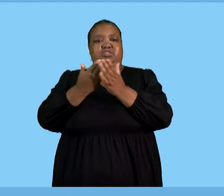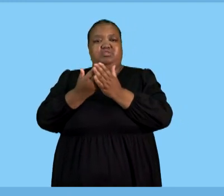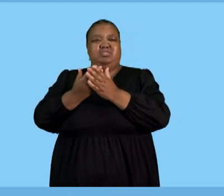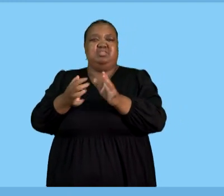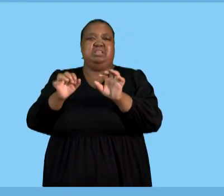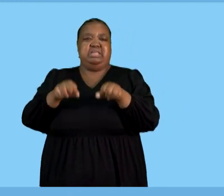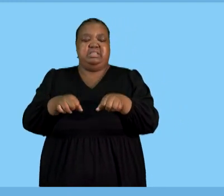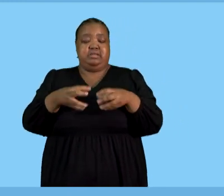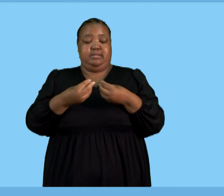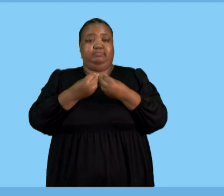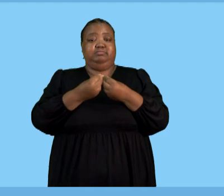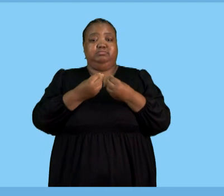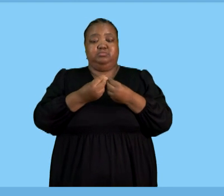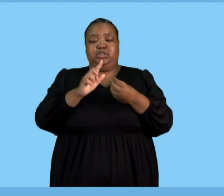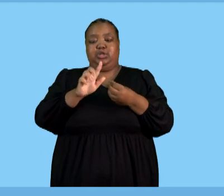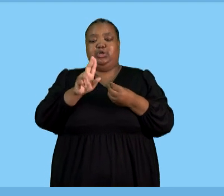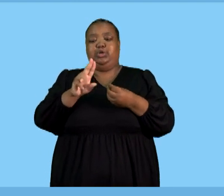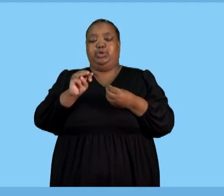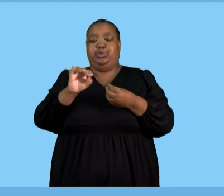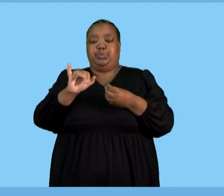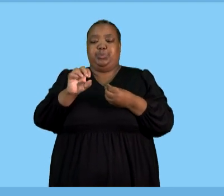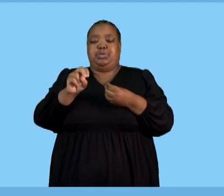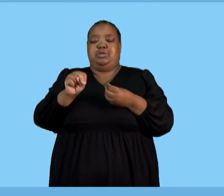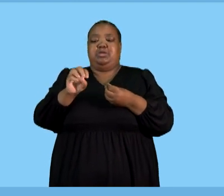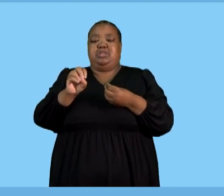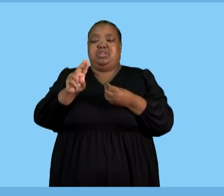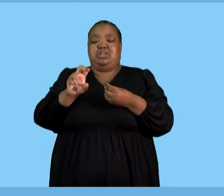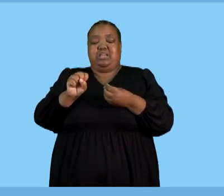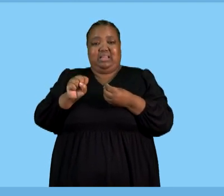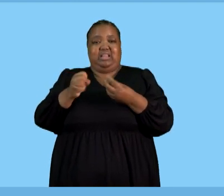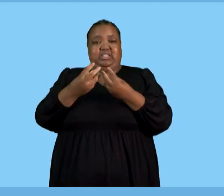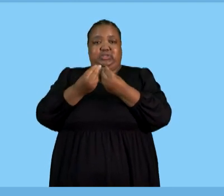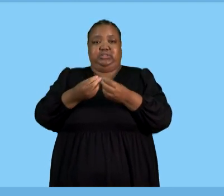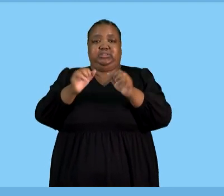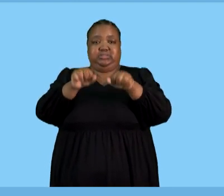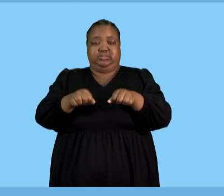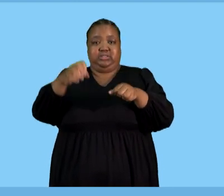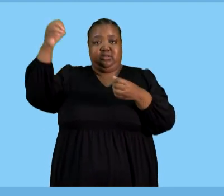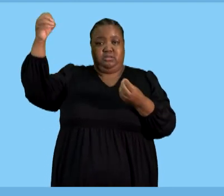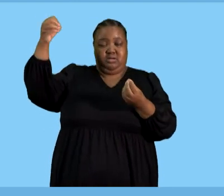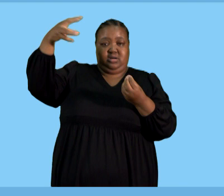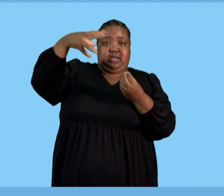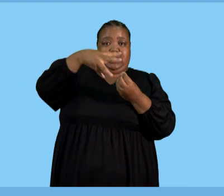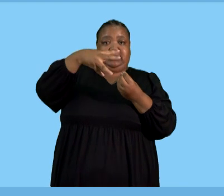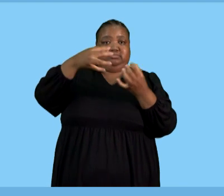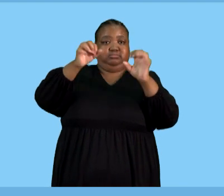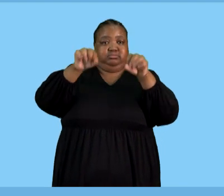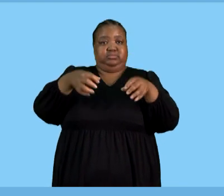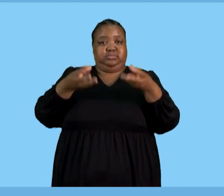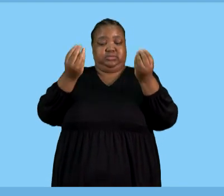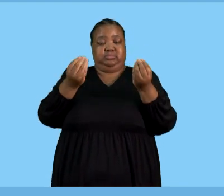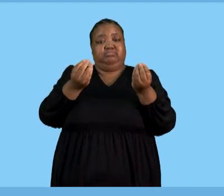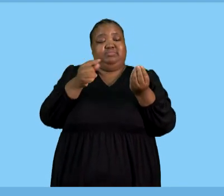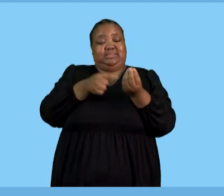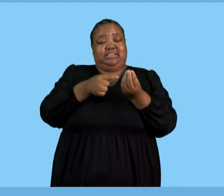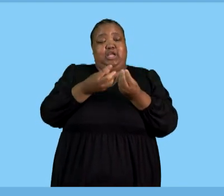coming from the source, being the candle in this case, the luminous object, because this is giving off light. So when the light was coming off from